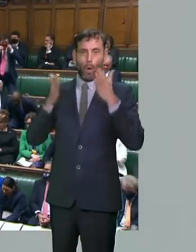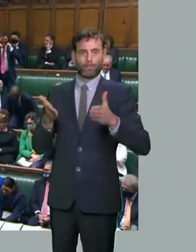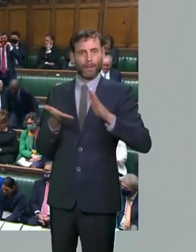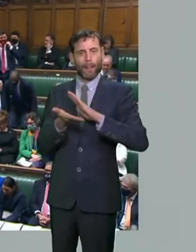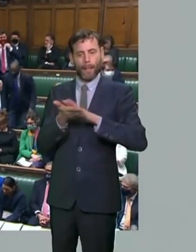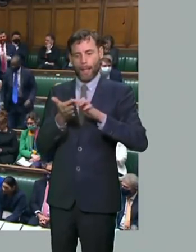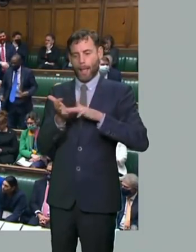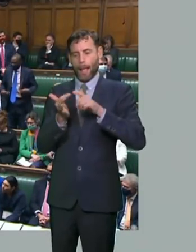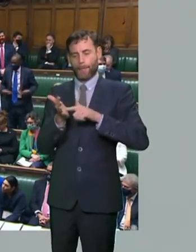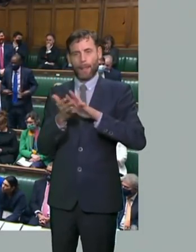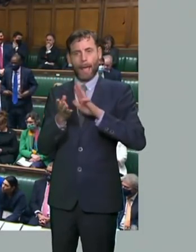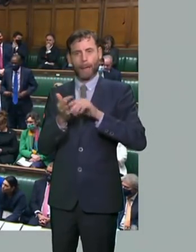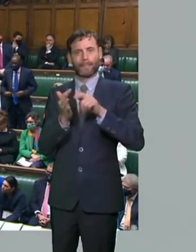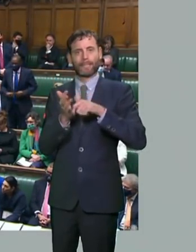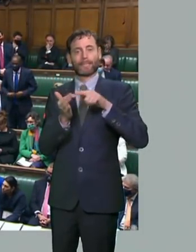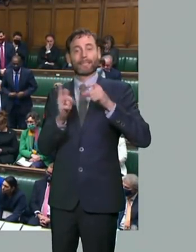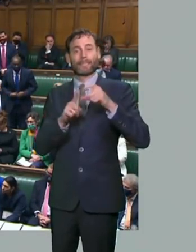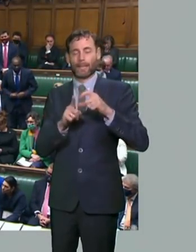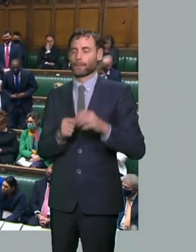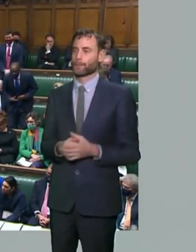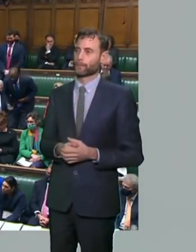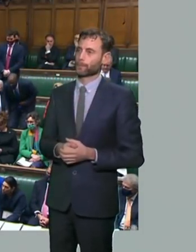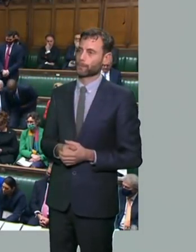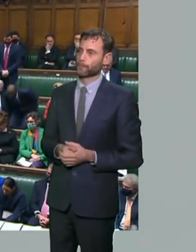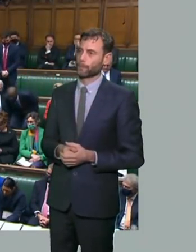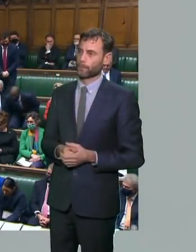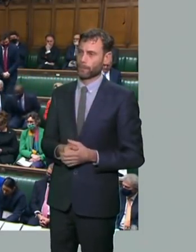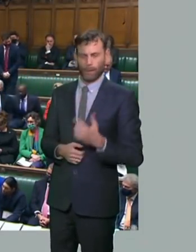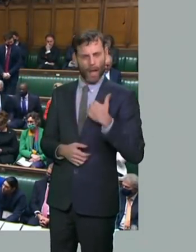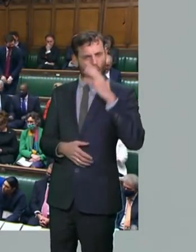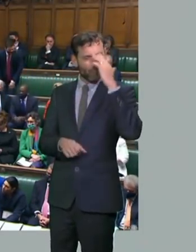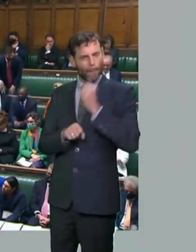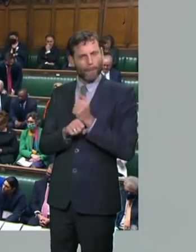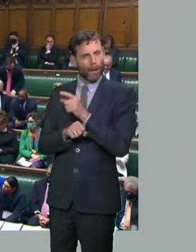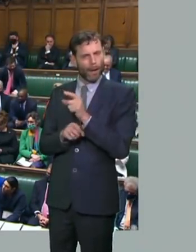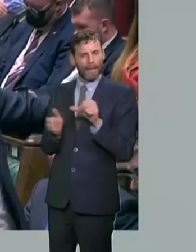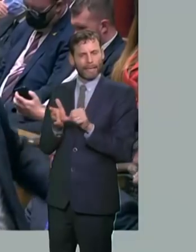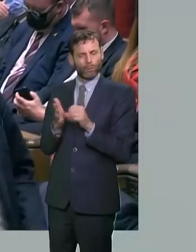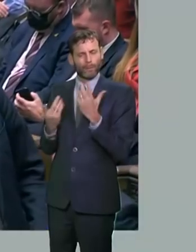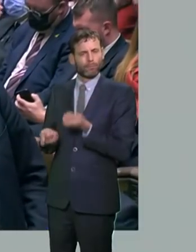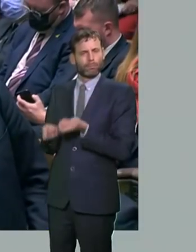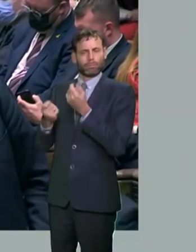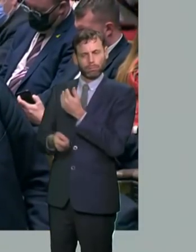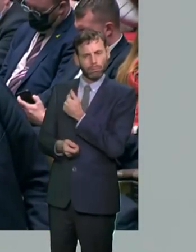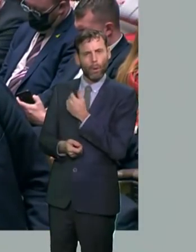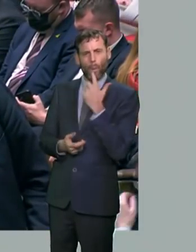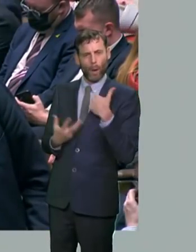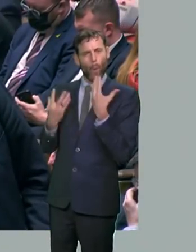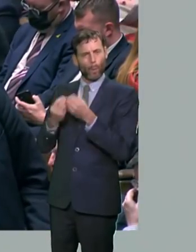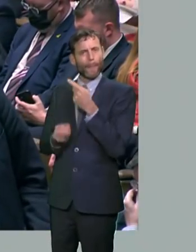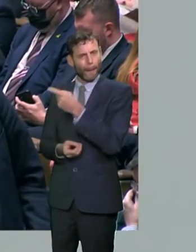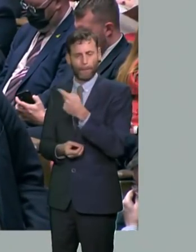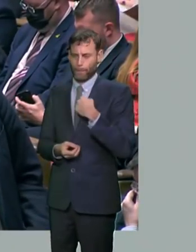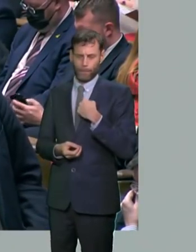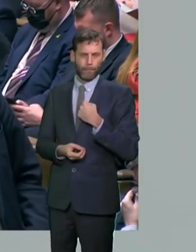Minister. I'm grateful to our friend. I do remember the issue being raised with me when I was with him. I'll be very happy